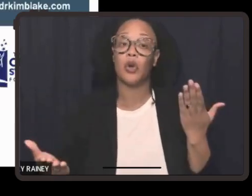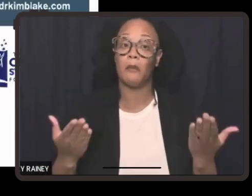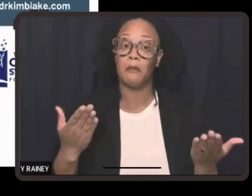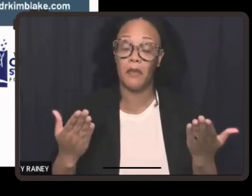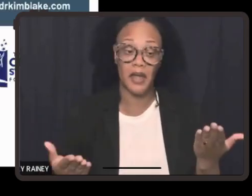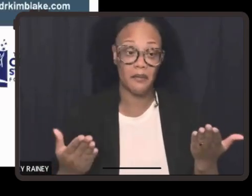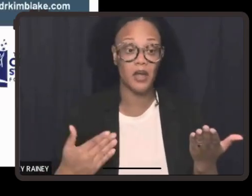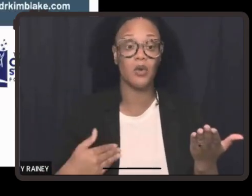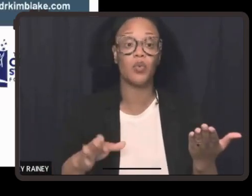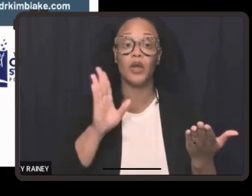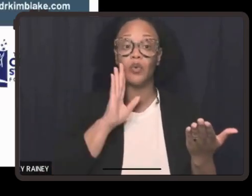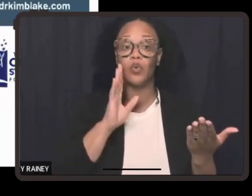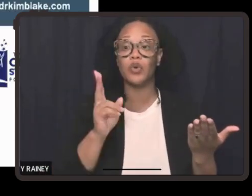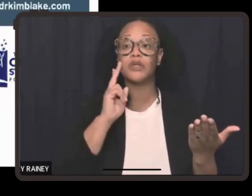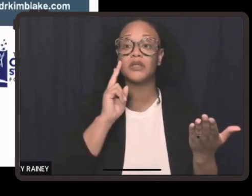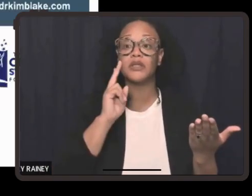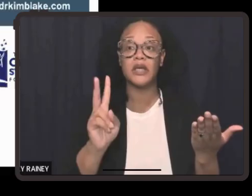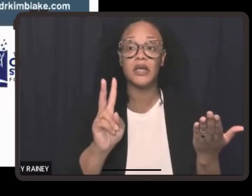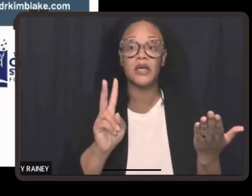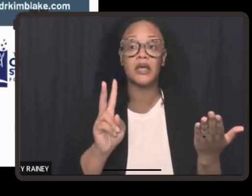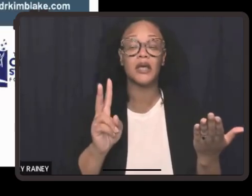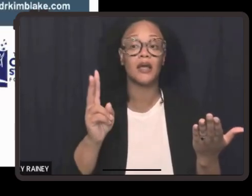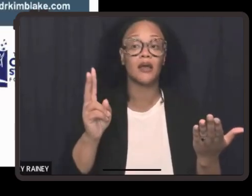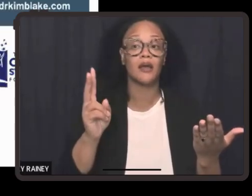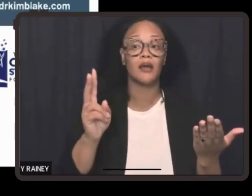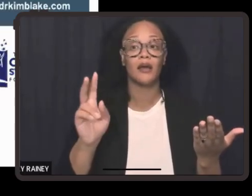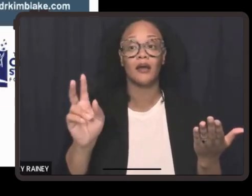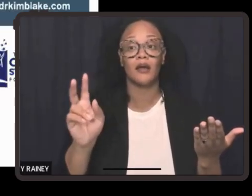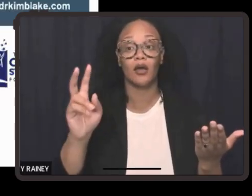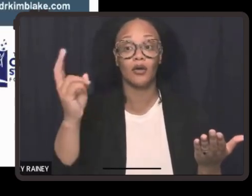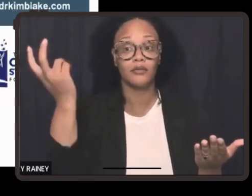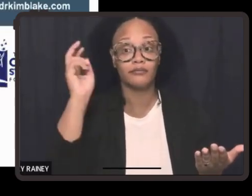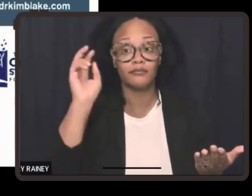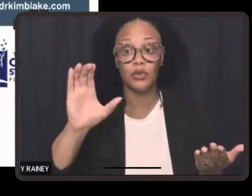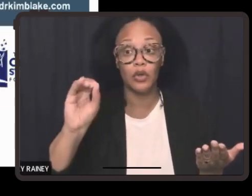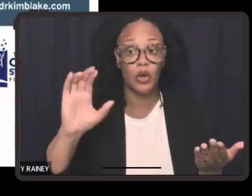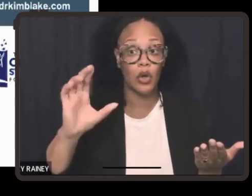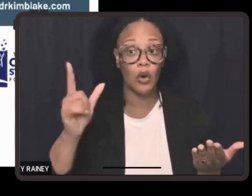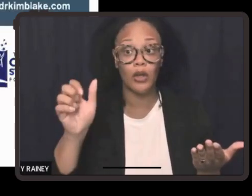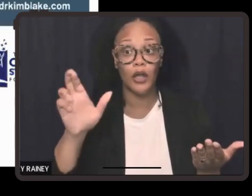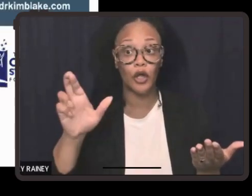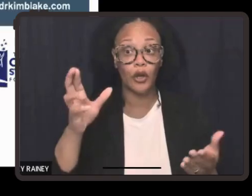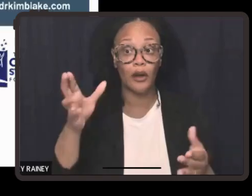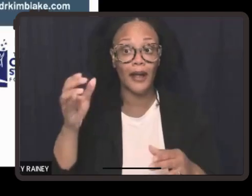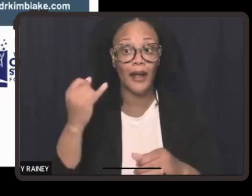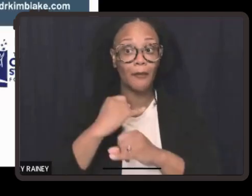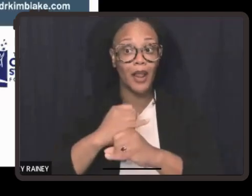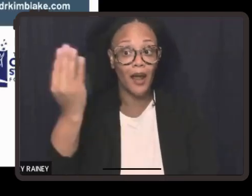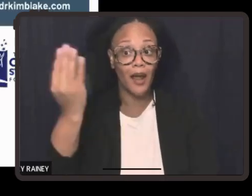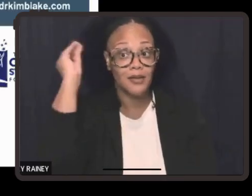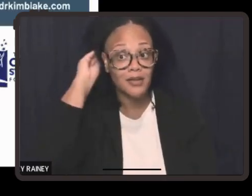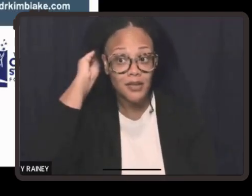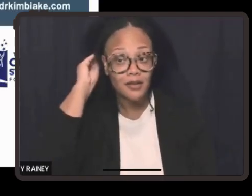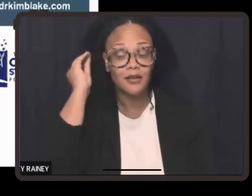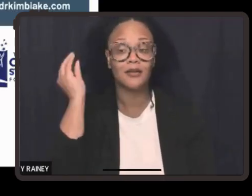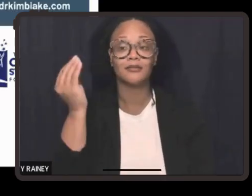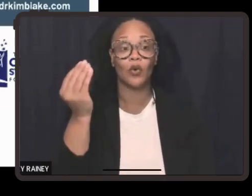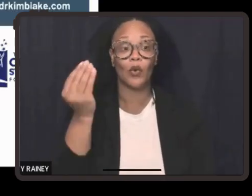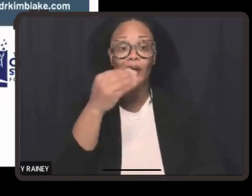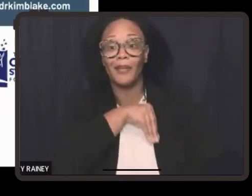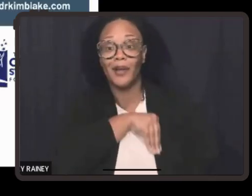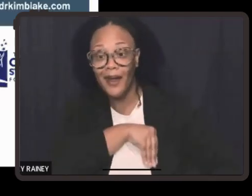see the cochlear implants, are we going to see a vagal nerve stimulator? It's it's a bit like